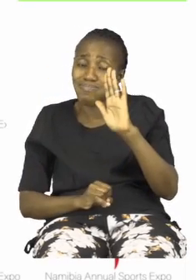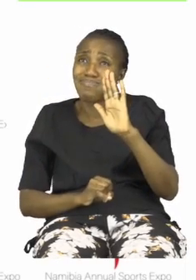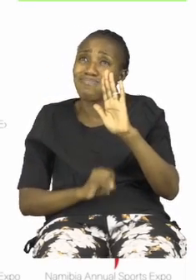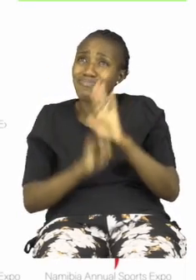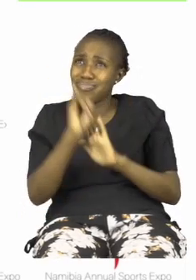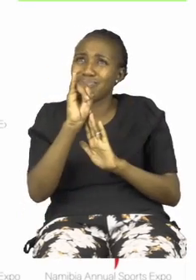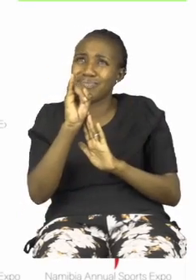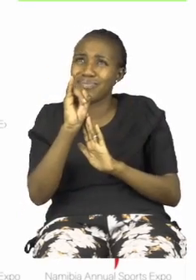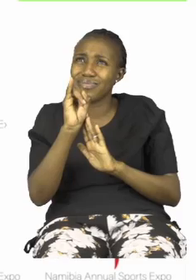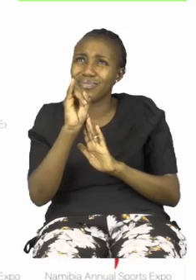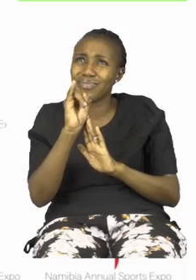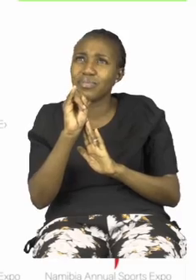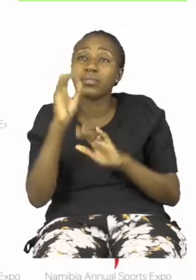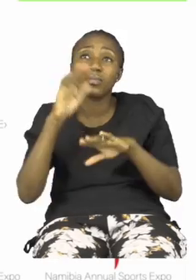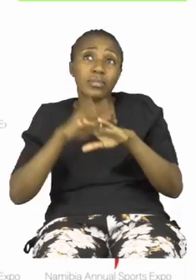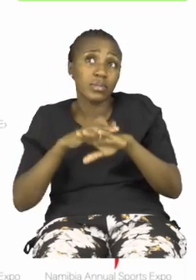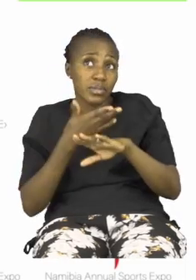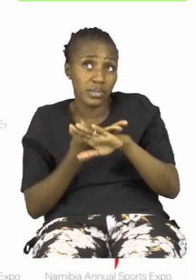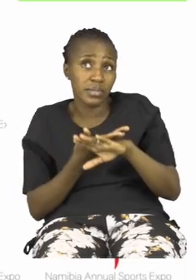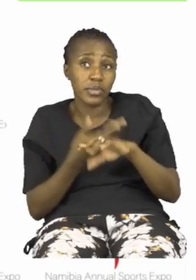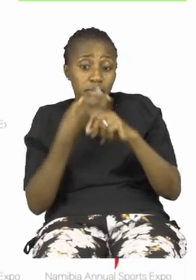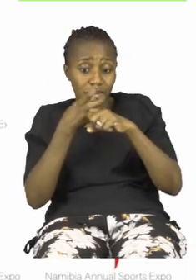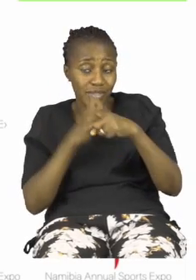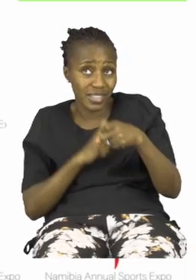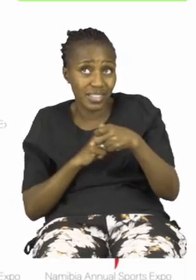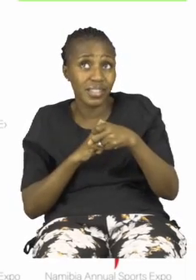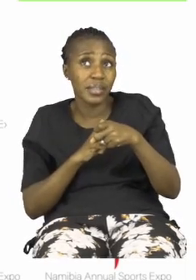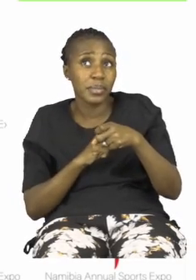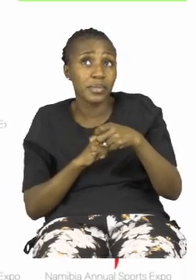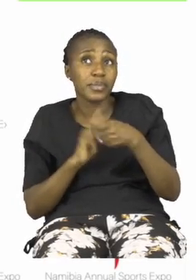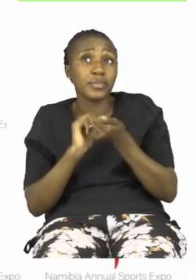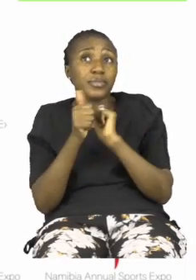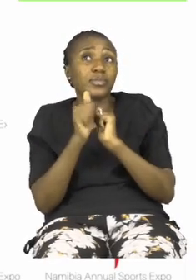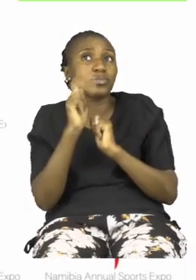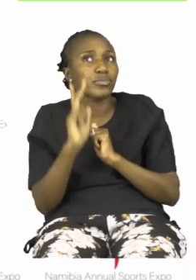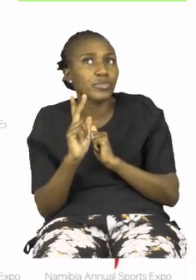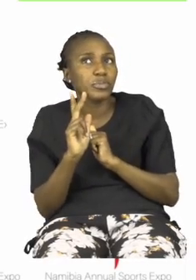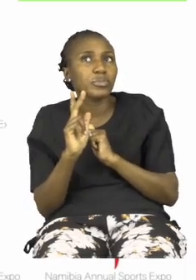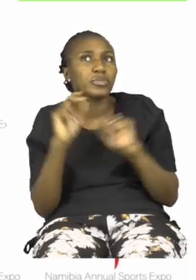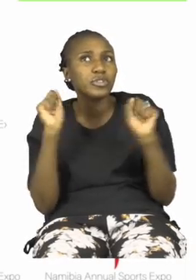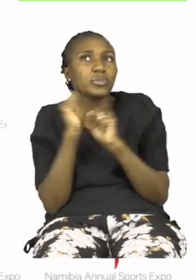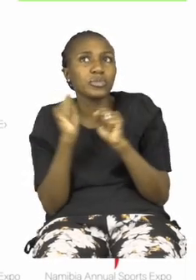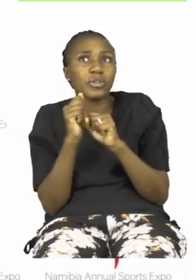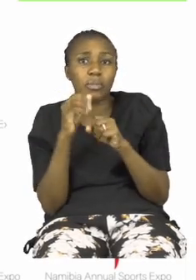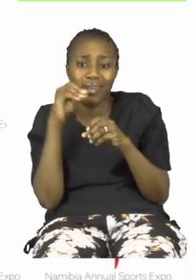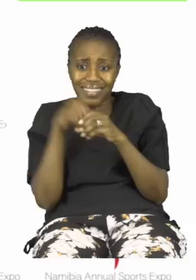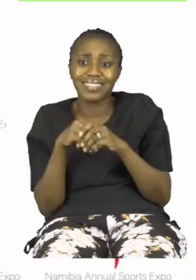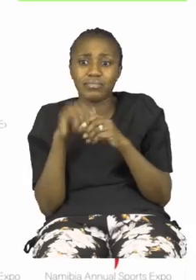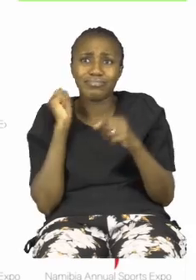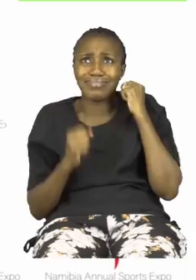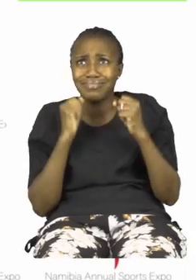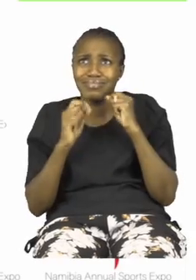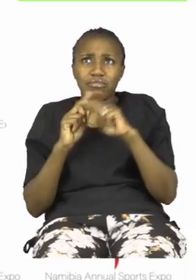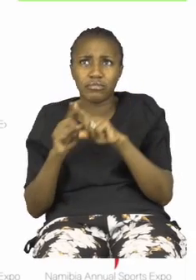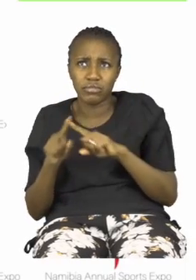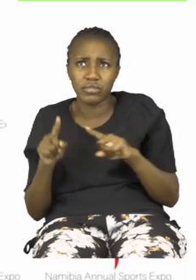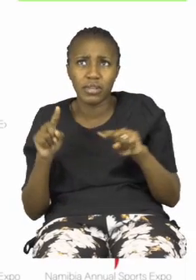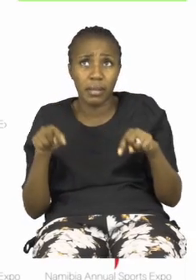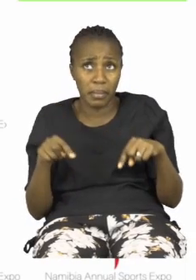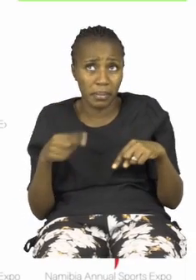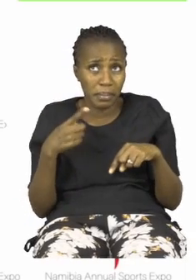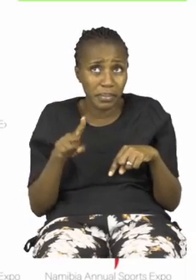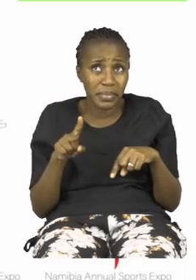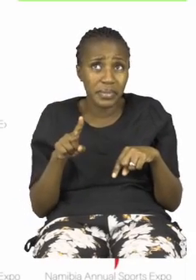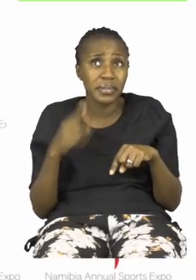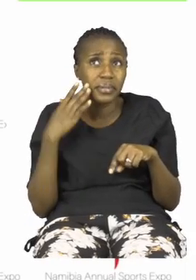para athletes that you can get involved here. You have some kids that are physically just not as strong or as fast, but they will put the amount of time